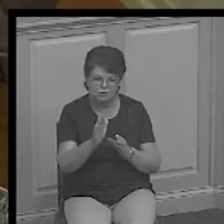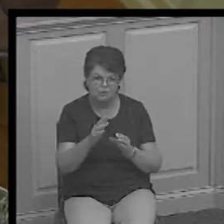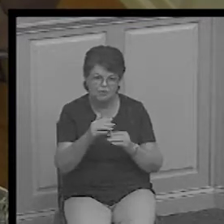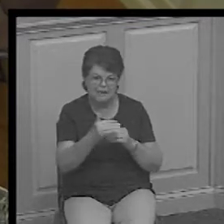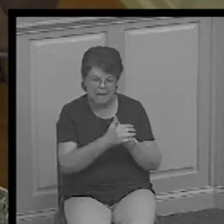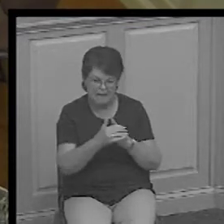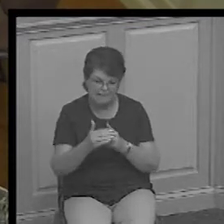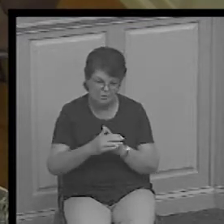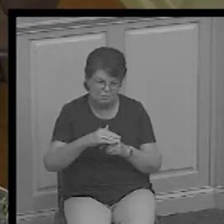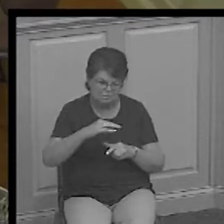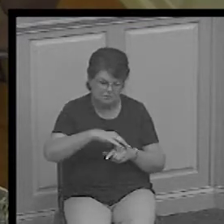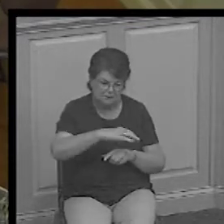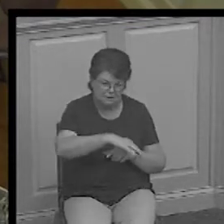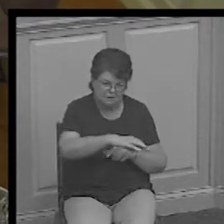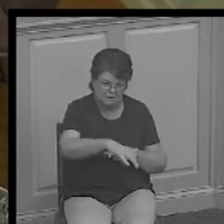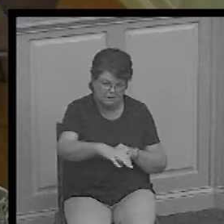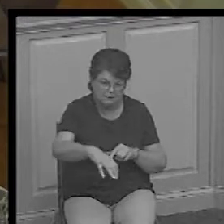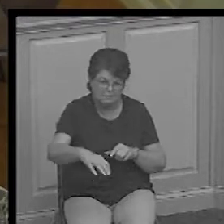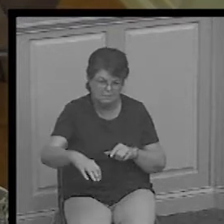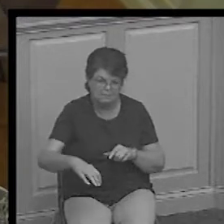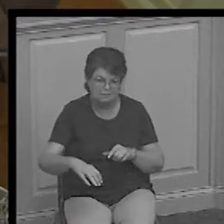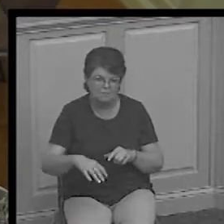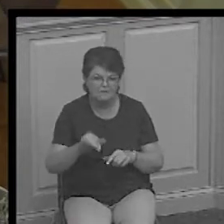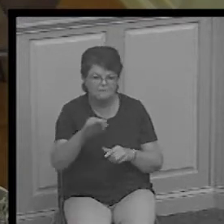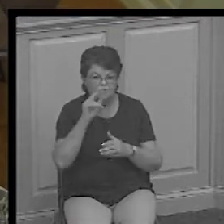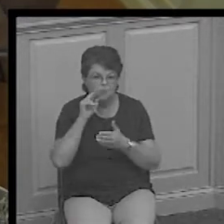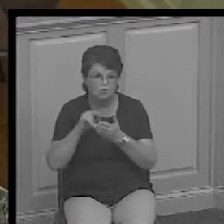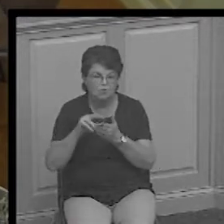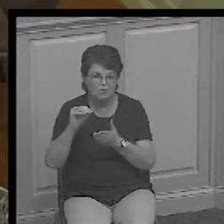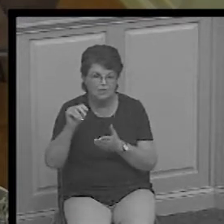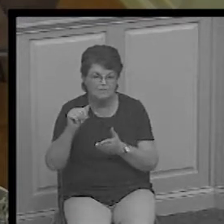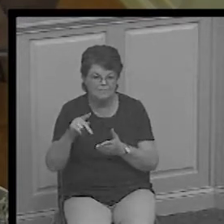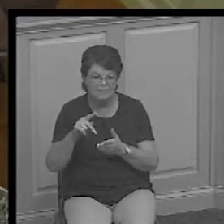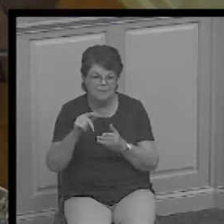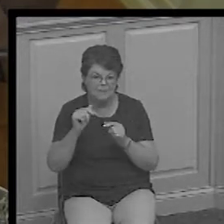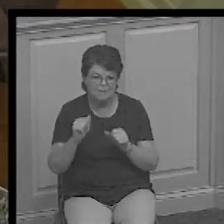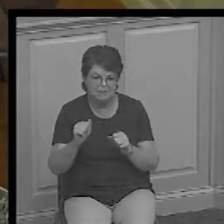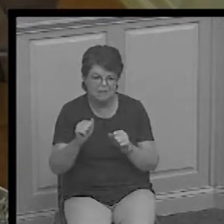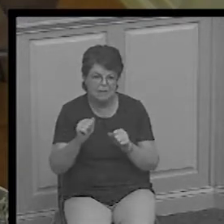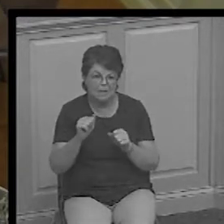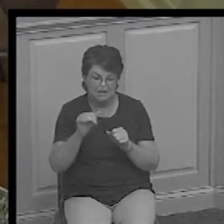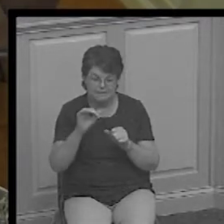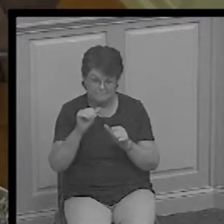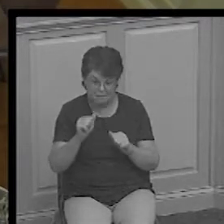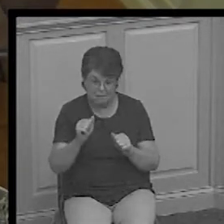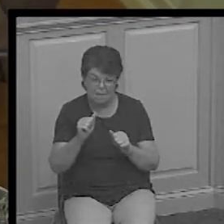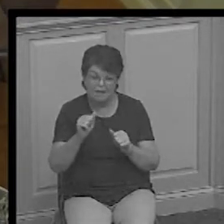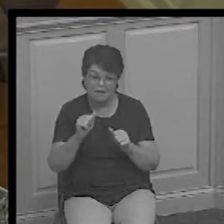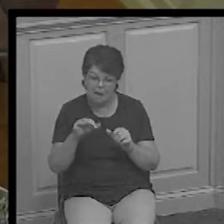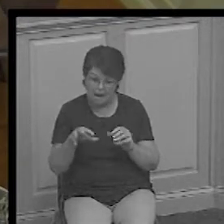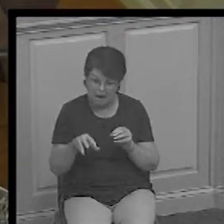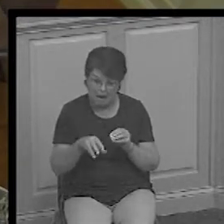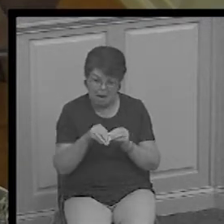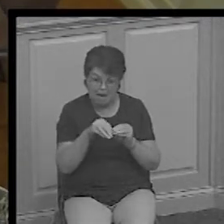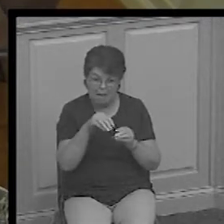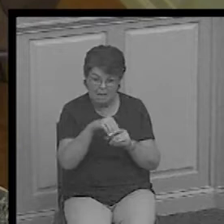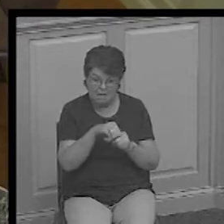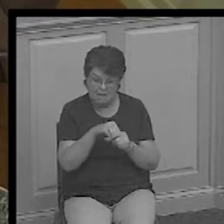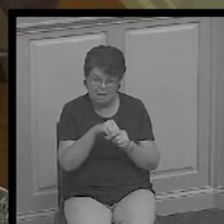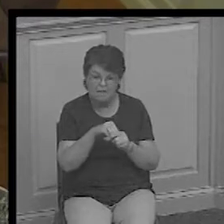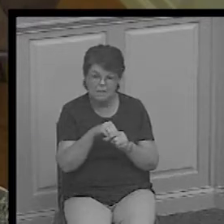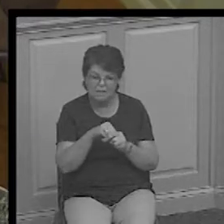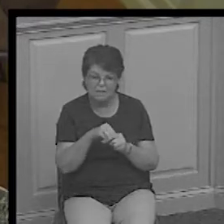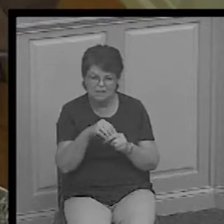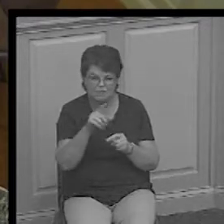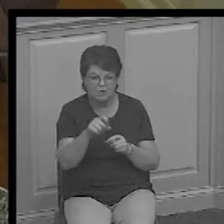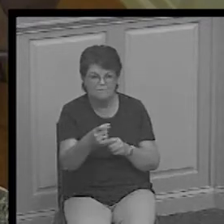to be contingent to the thing. So if you look at our map, if it can be logically added in, and so then it has to go before They have to